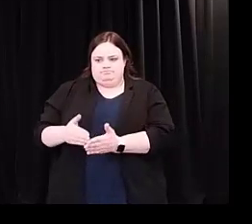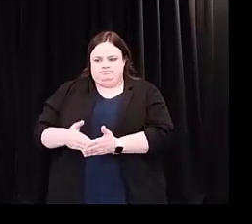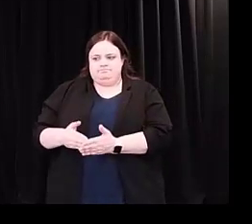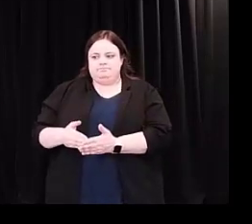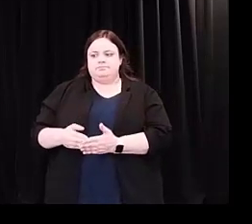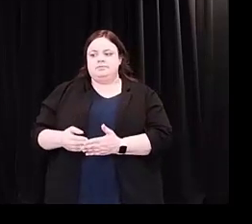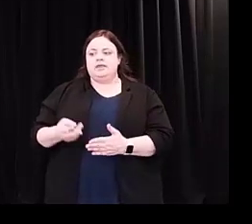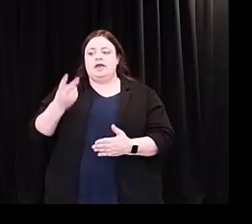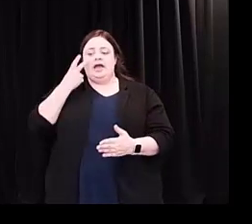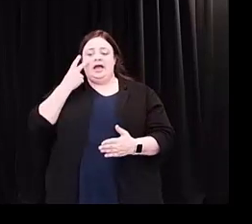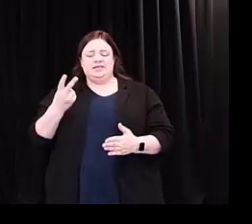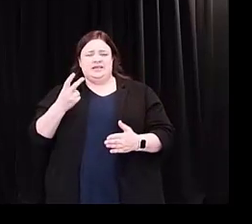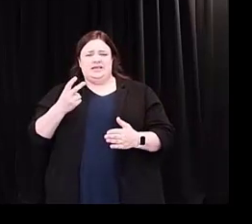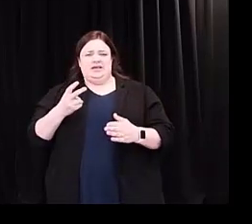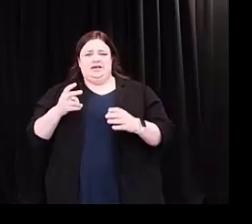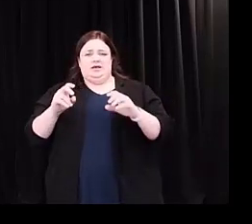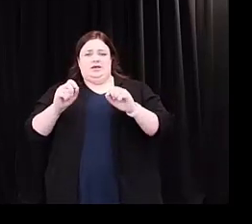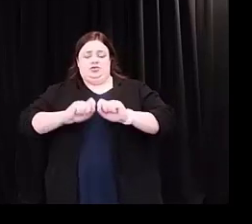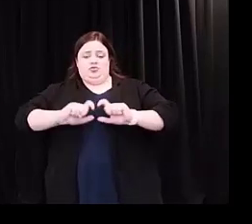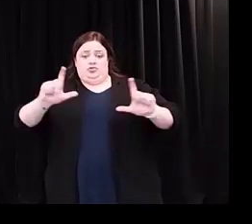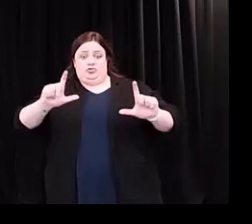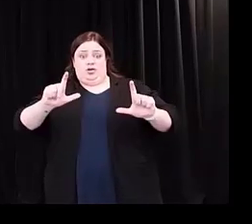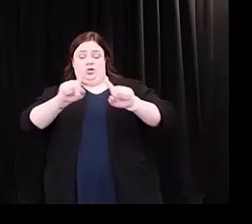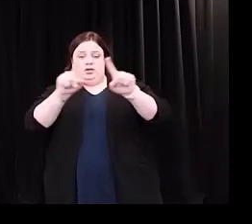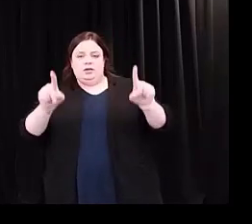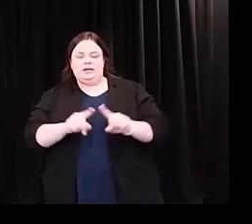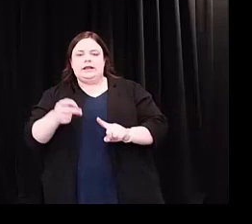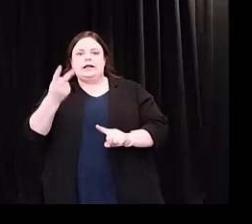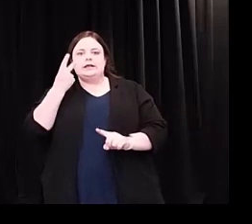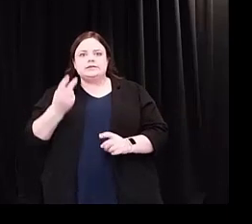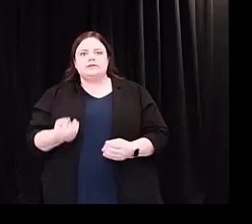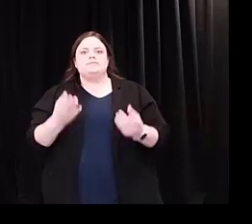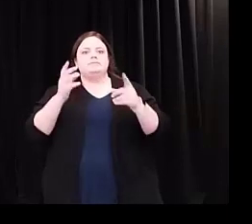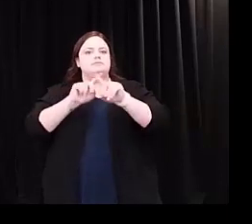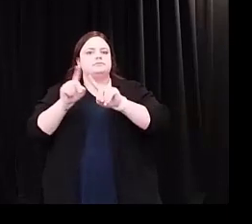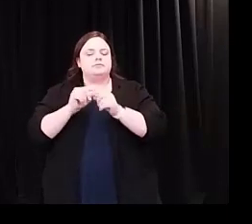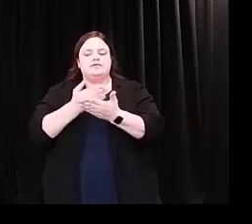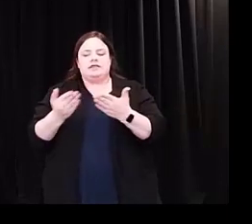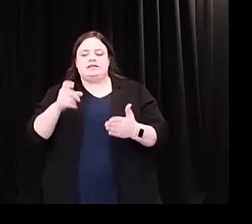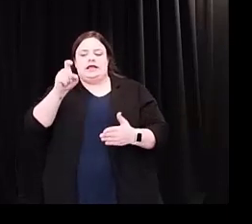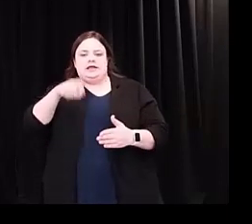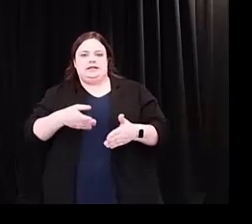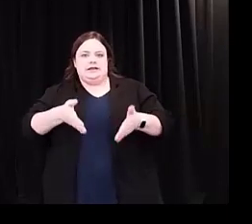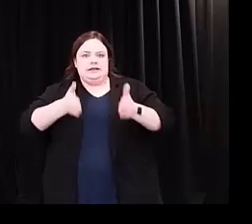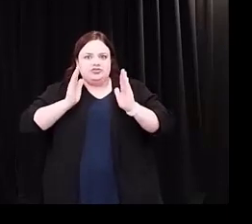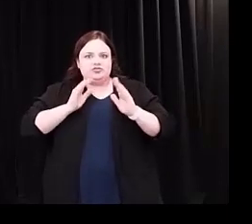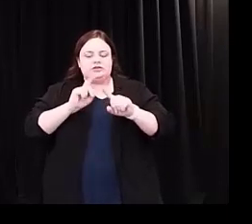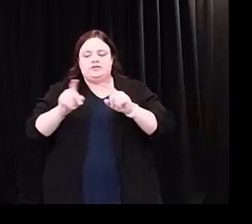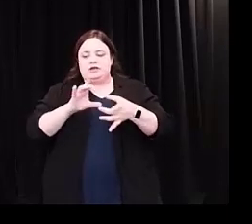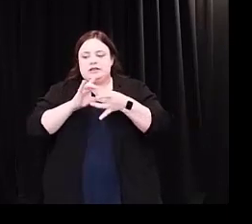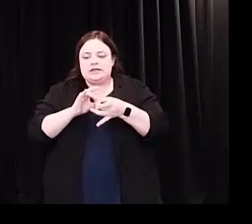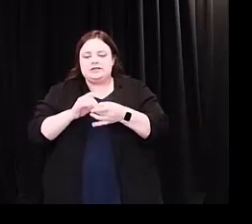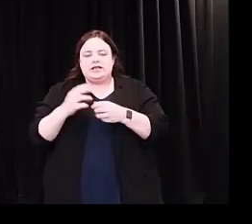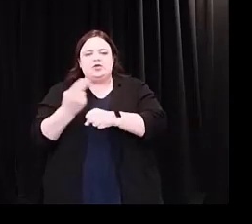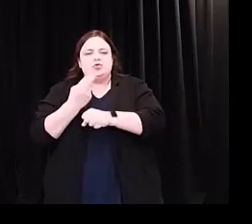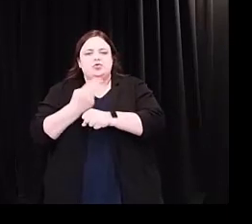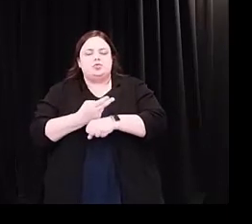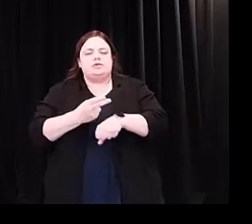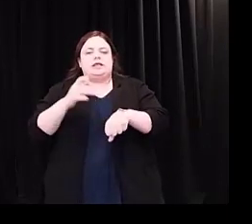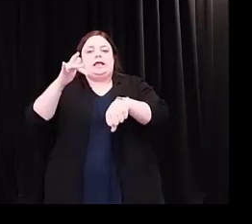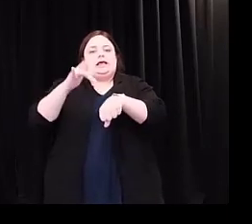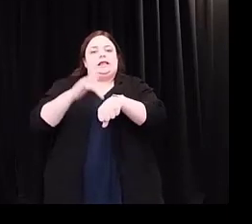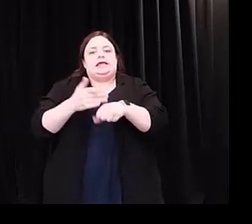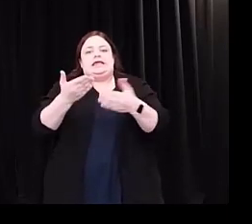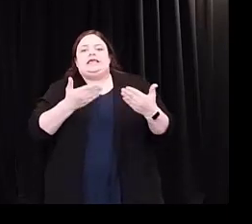on the screen, and I'm circling around several things that need attention. There's links that use the phrase click